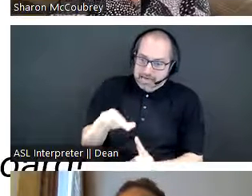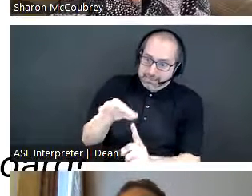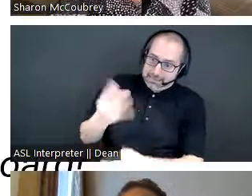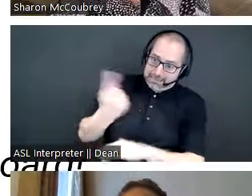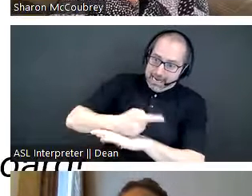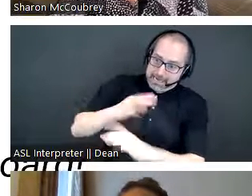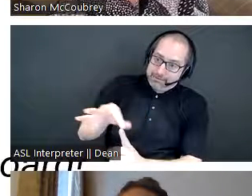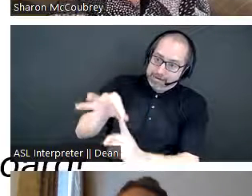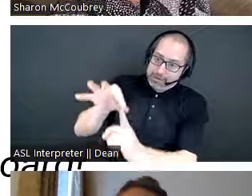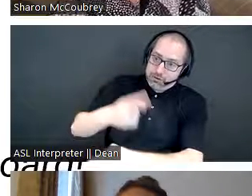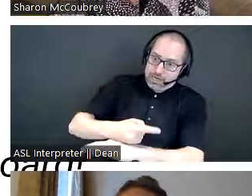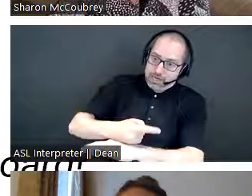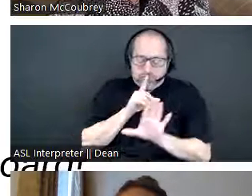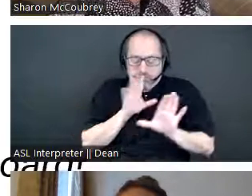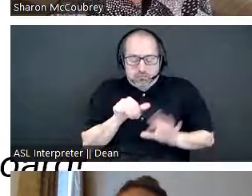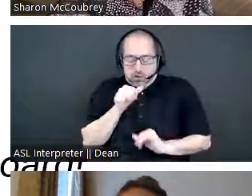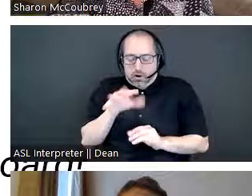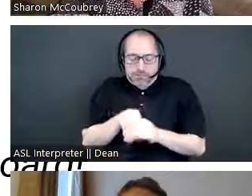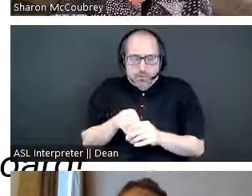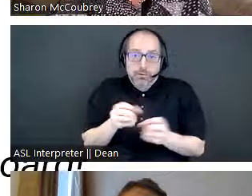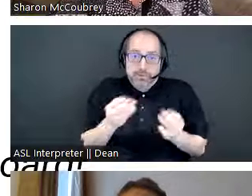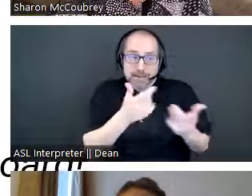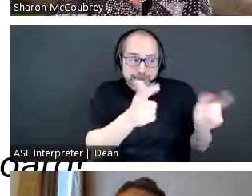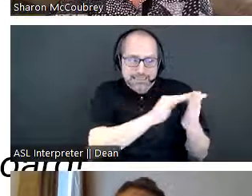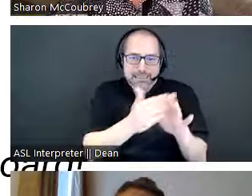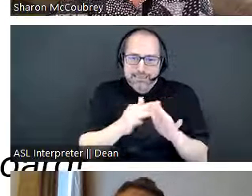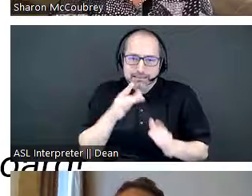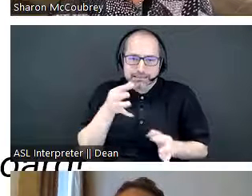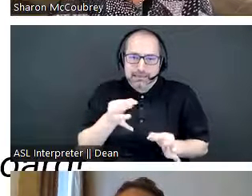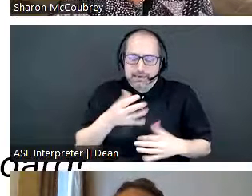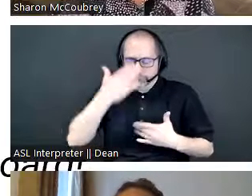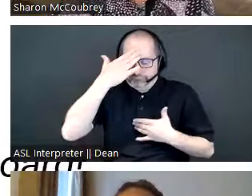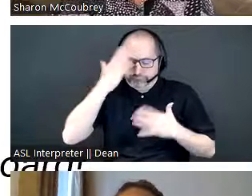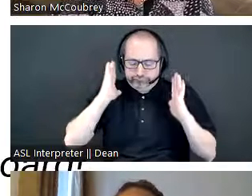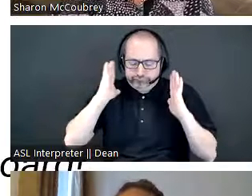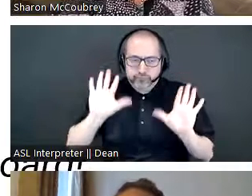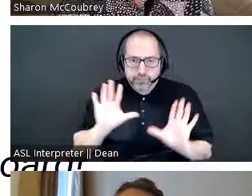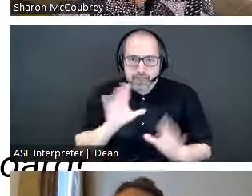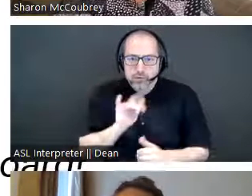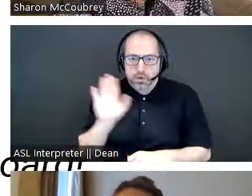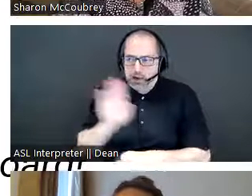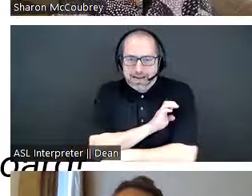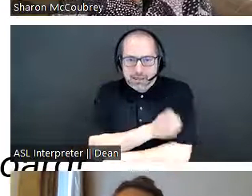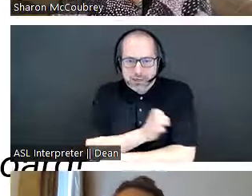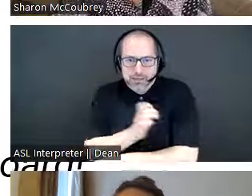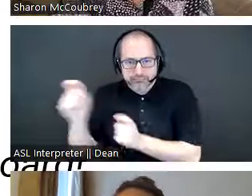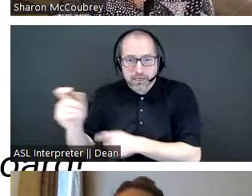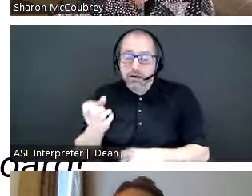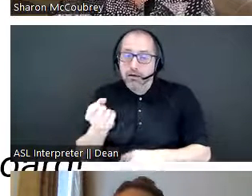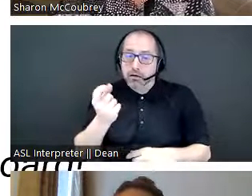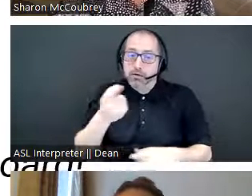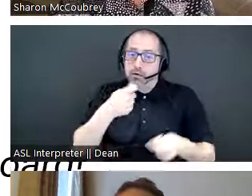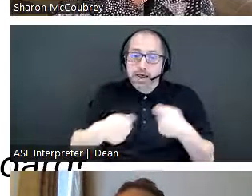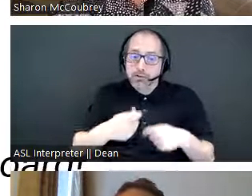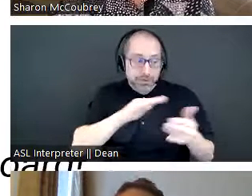So that was a bit of a shift then in energy, and instead the provinces ended up being the route to go